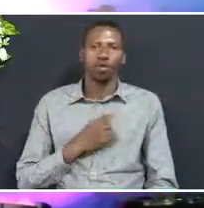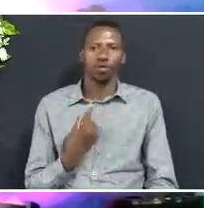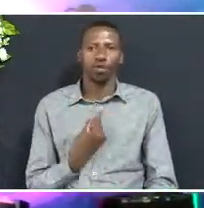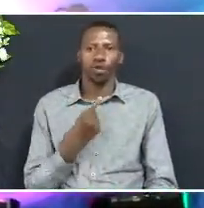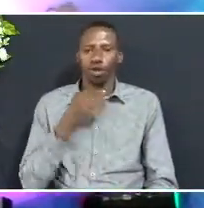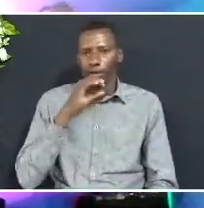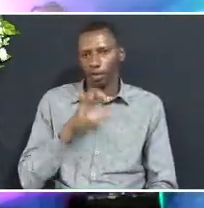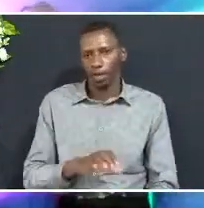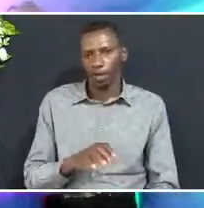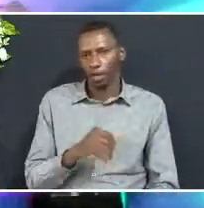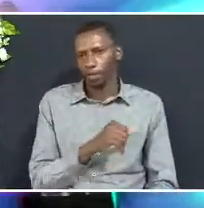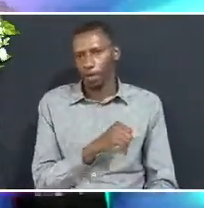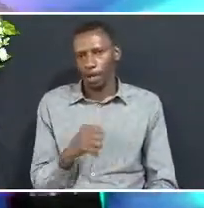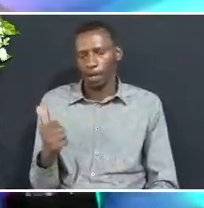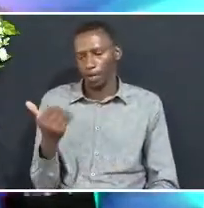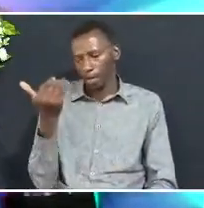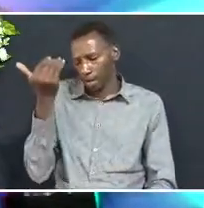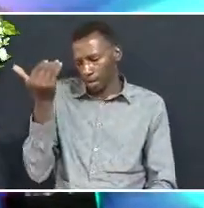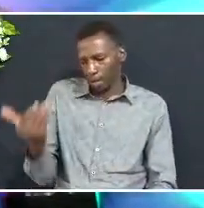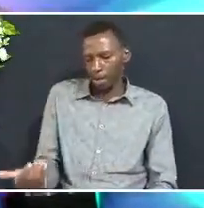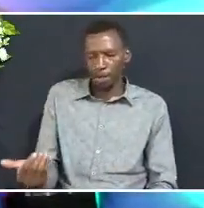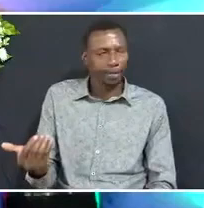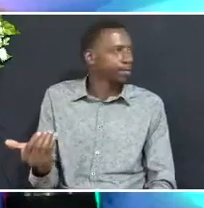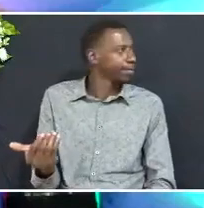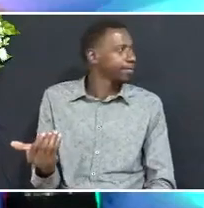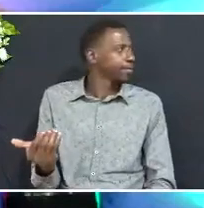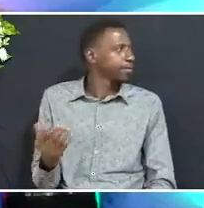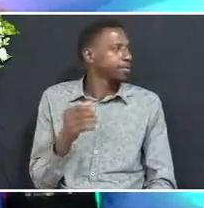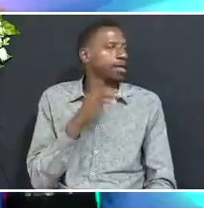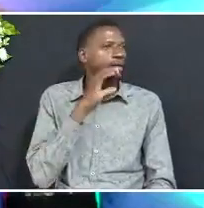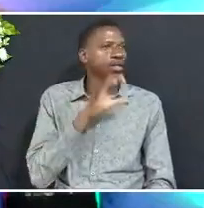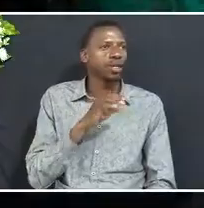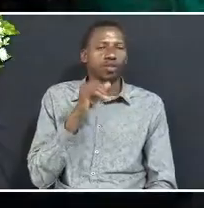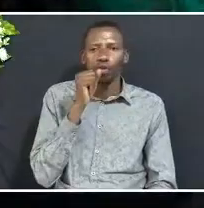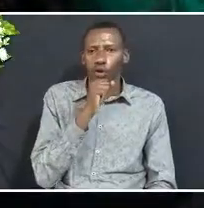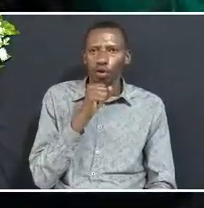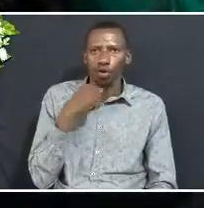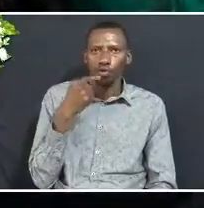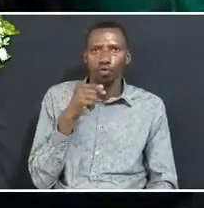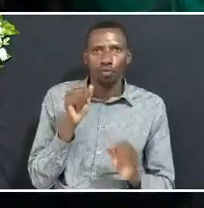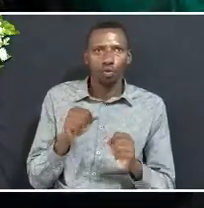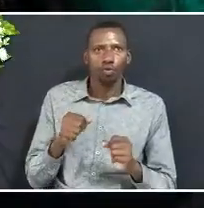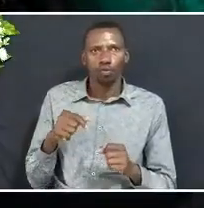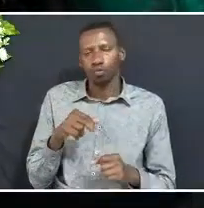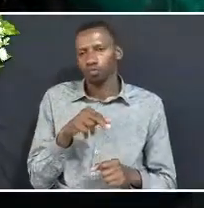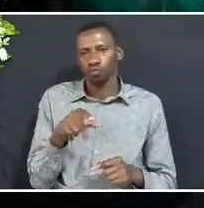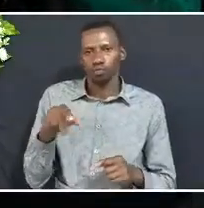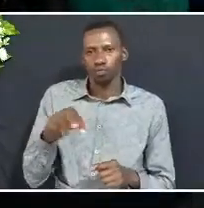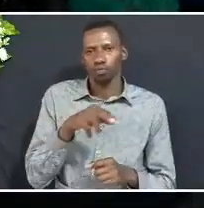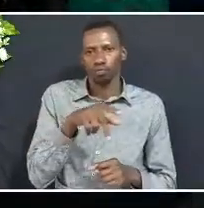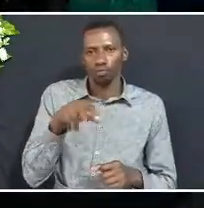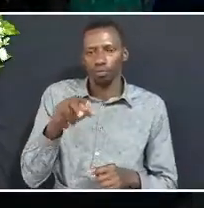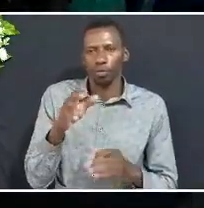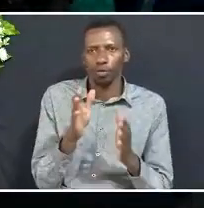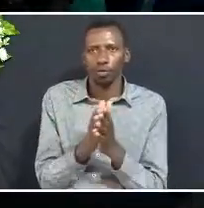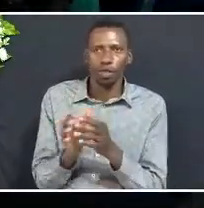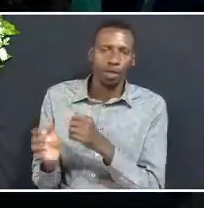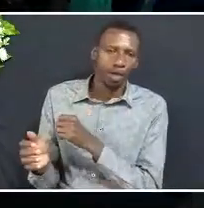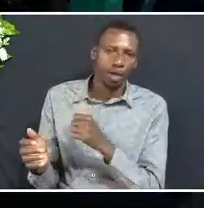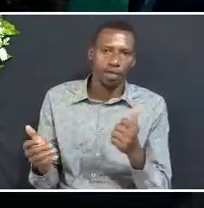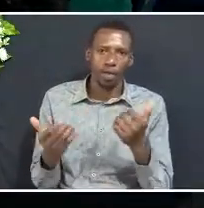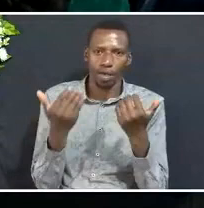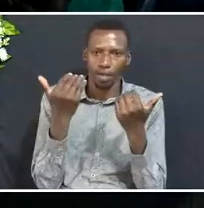other one was young. The son was older, who could be able to walk along with the rest of the people, of the young people who were in